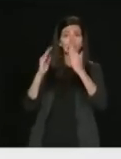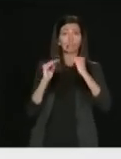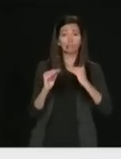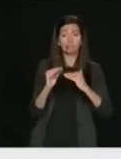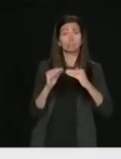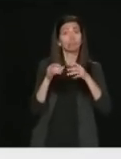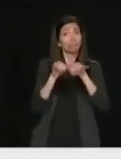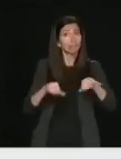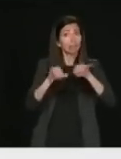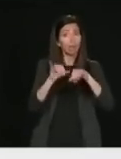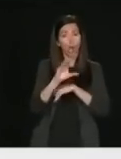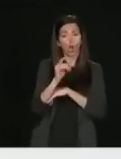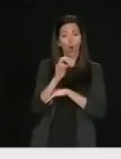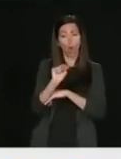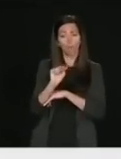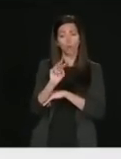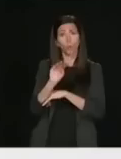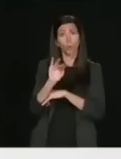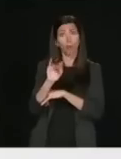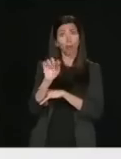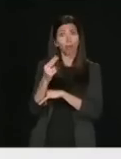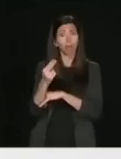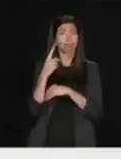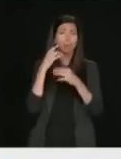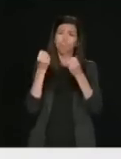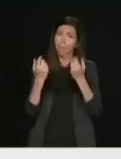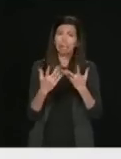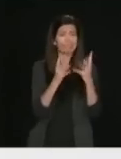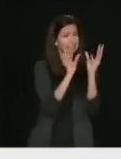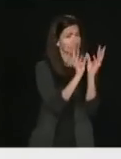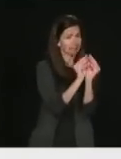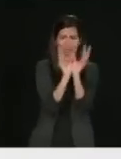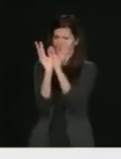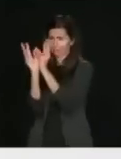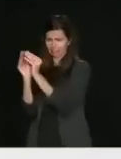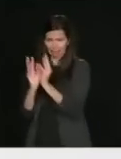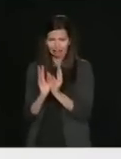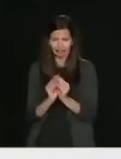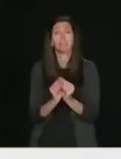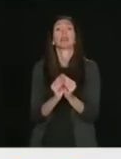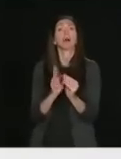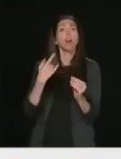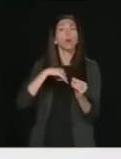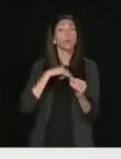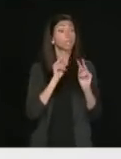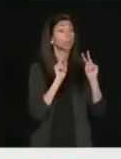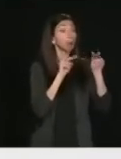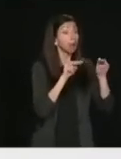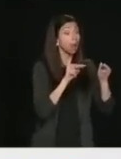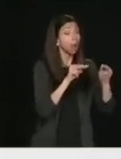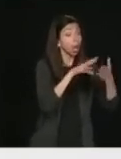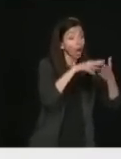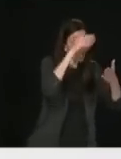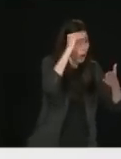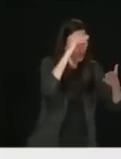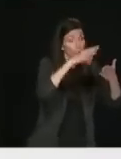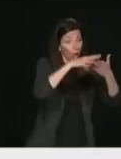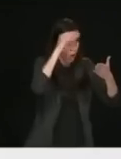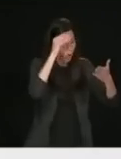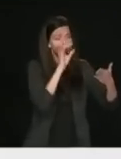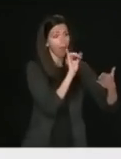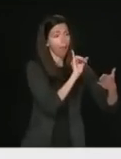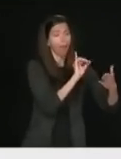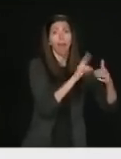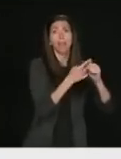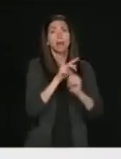to understand and learn how we can cooperate in a safe way